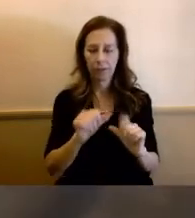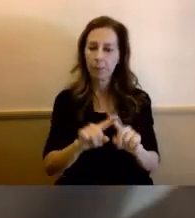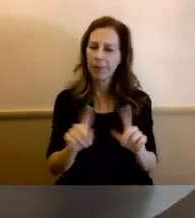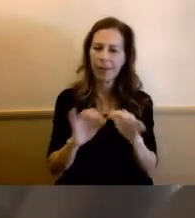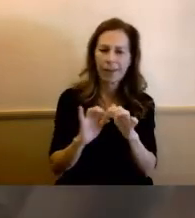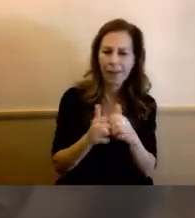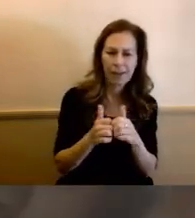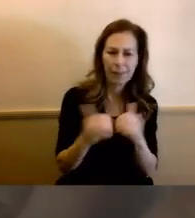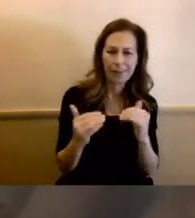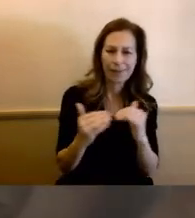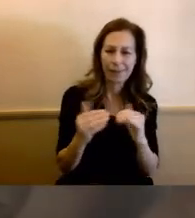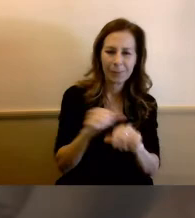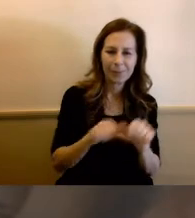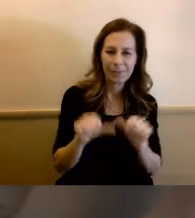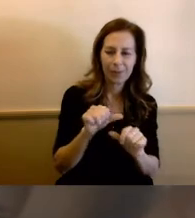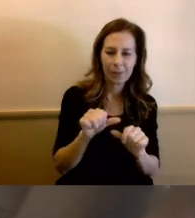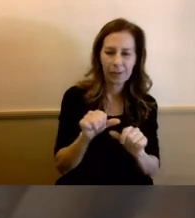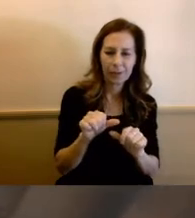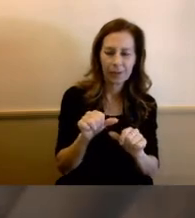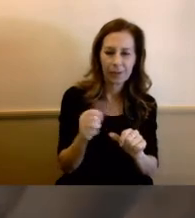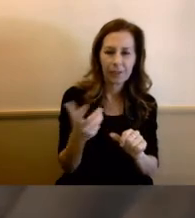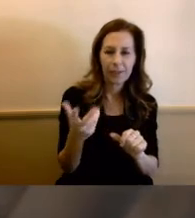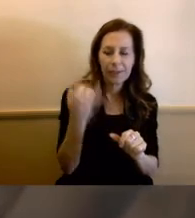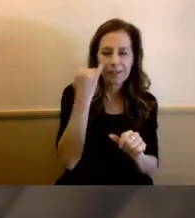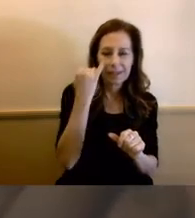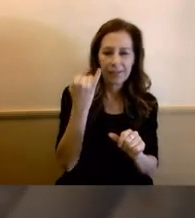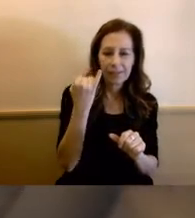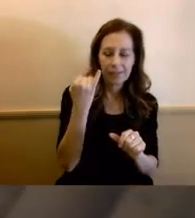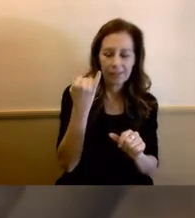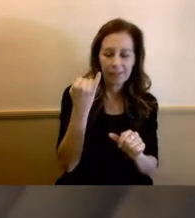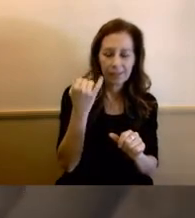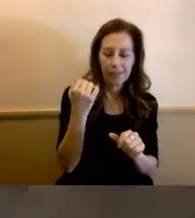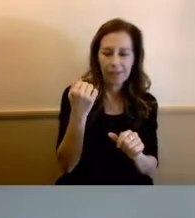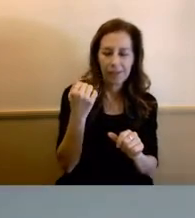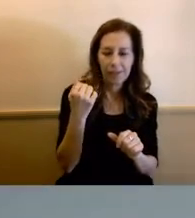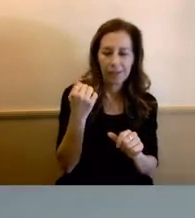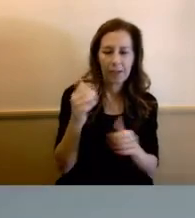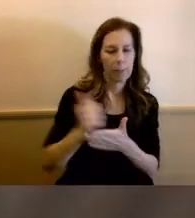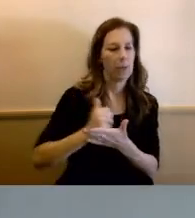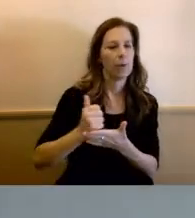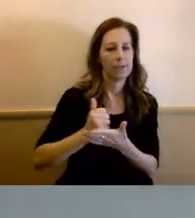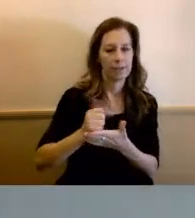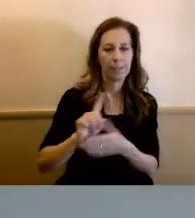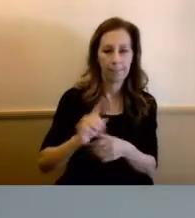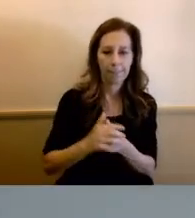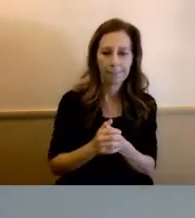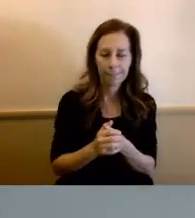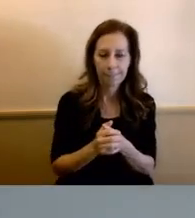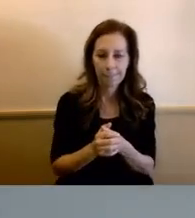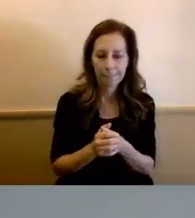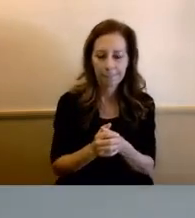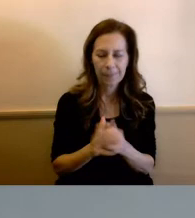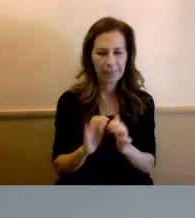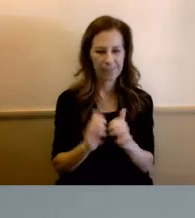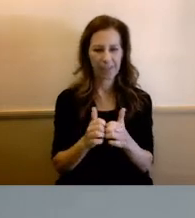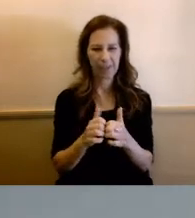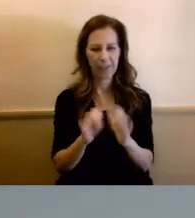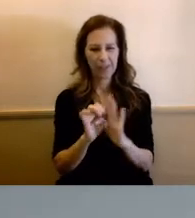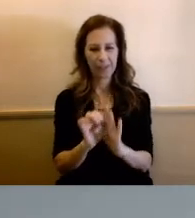other if one, let me erase this, how do they equal each other